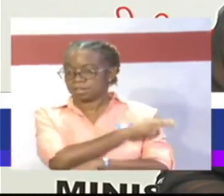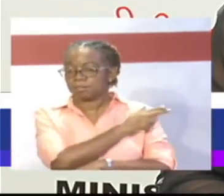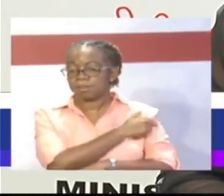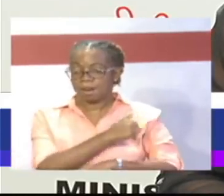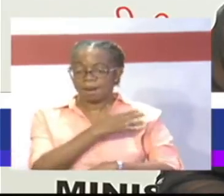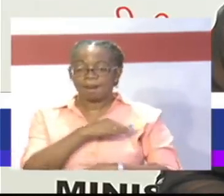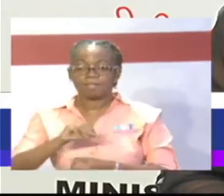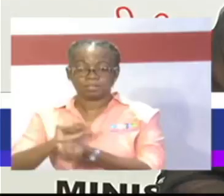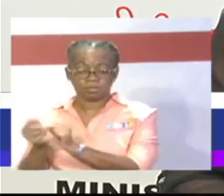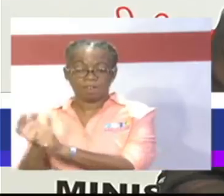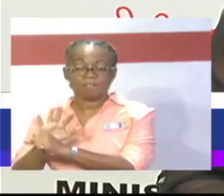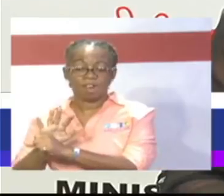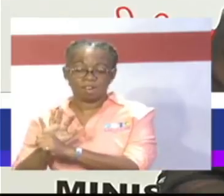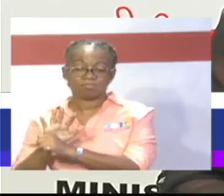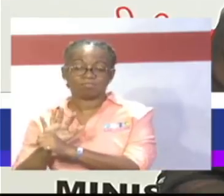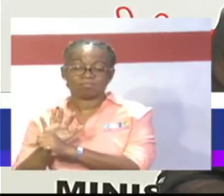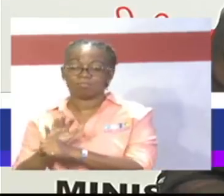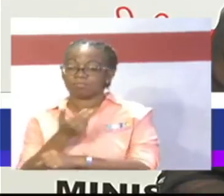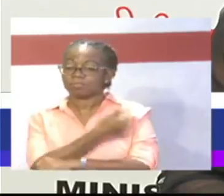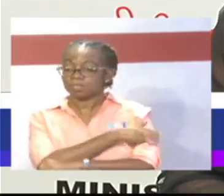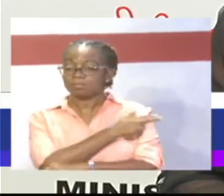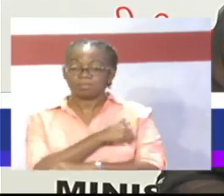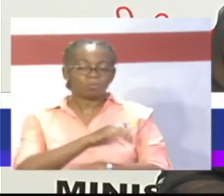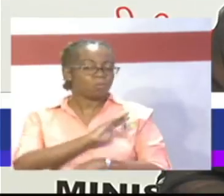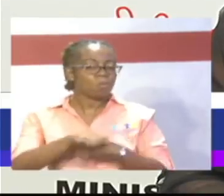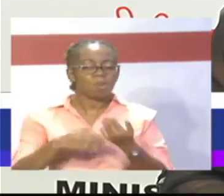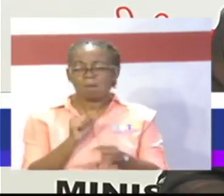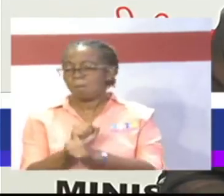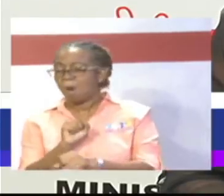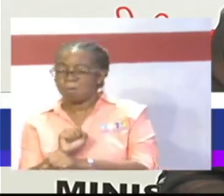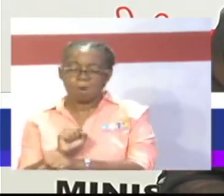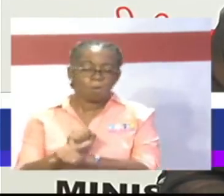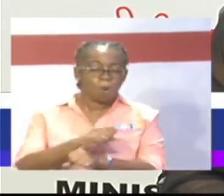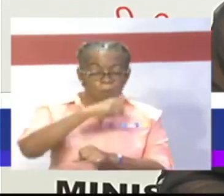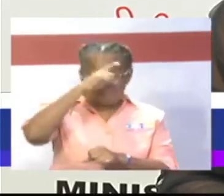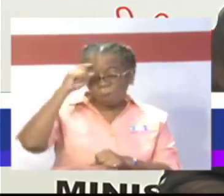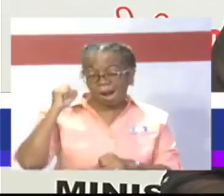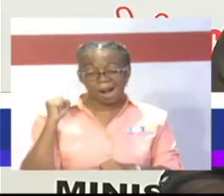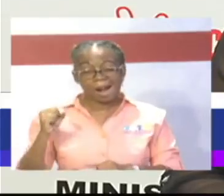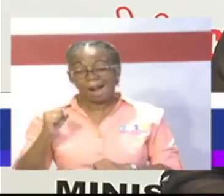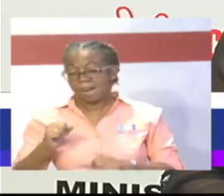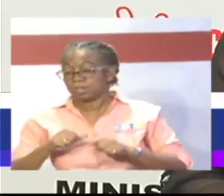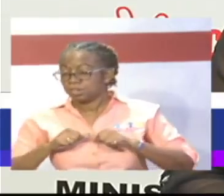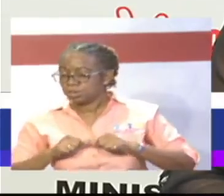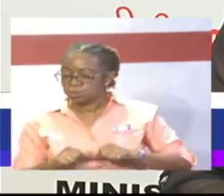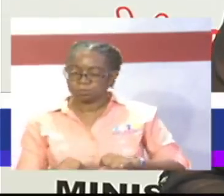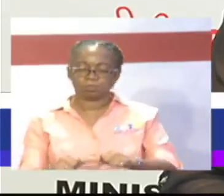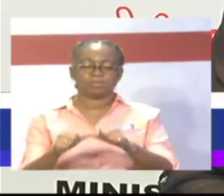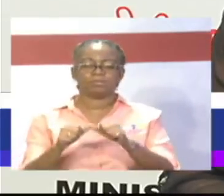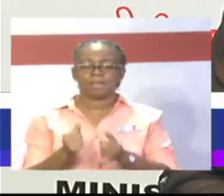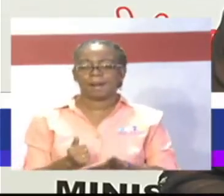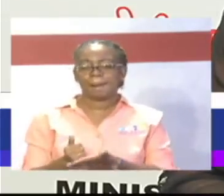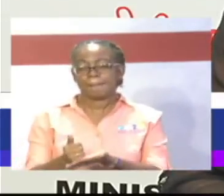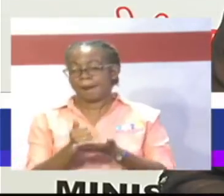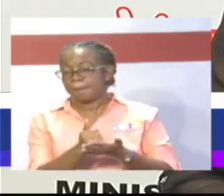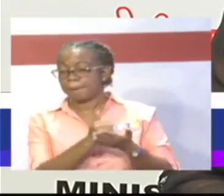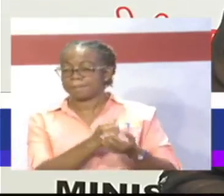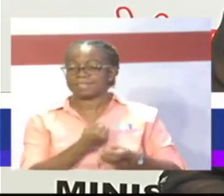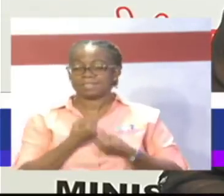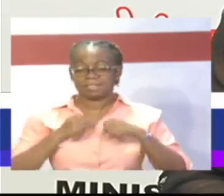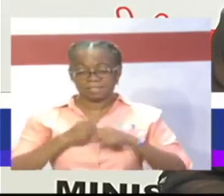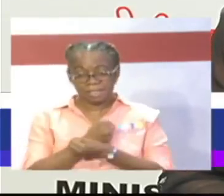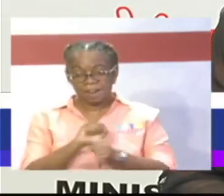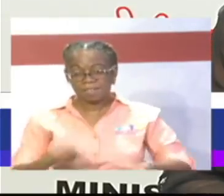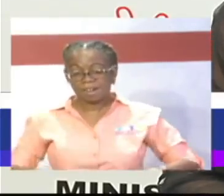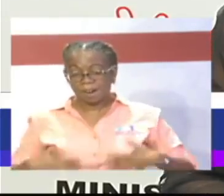traditional healthcare system. They have been working tirelessly and continuously to help save lives